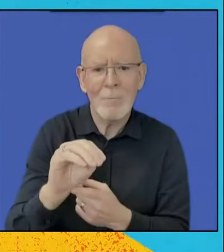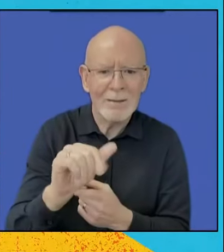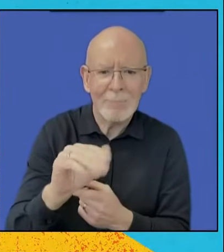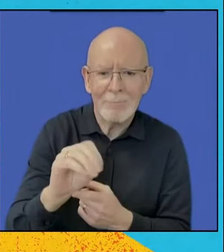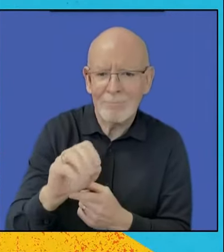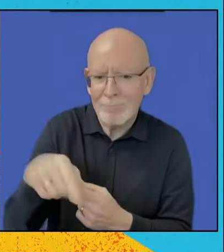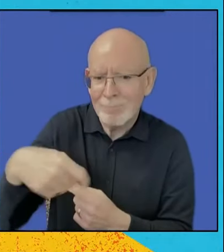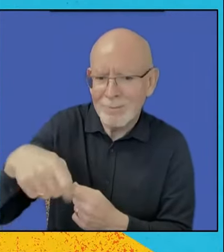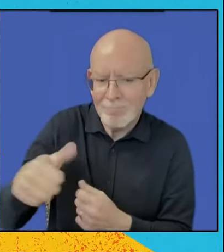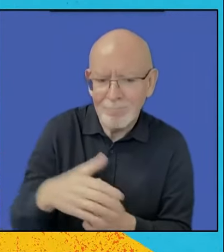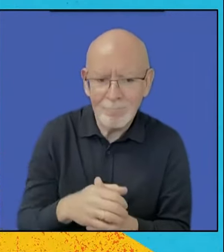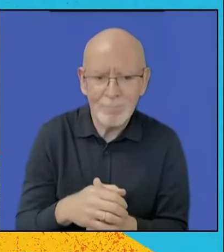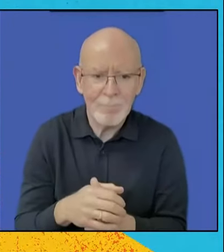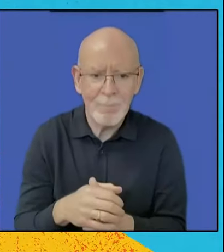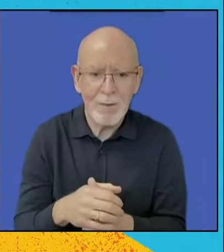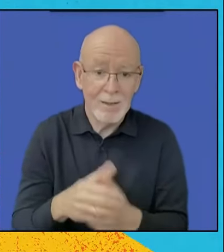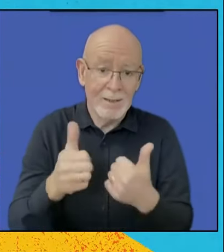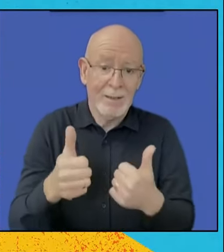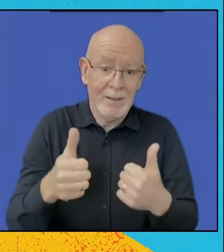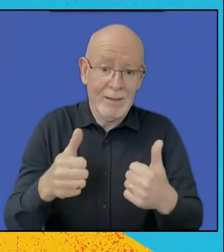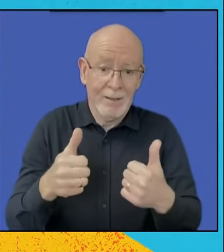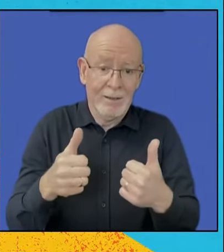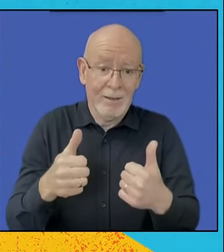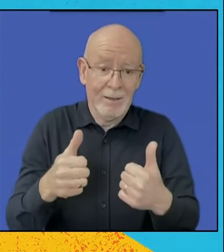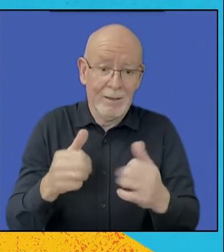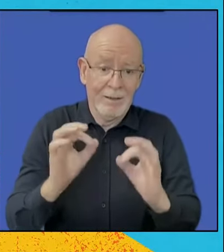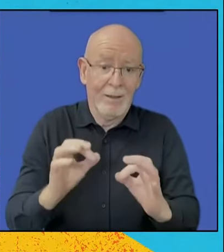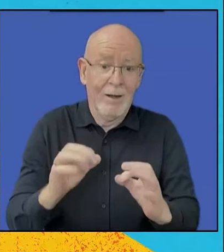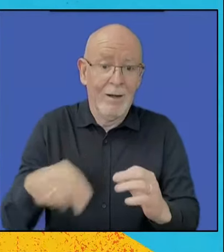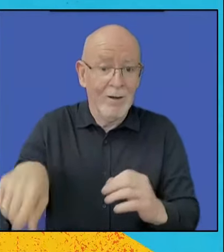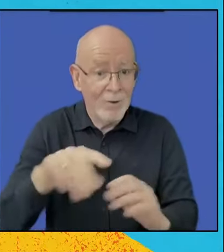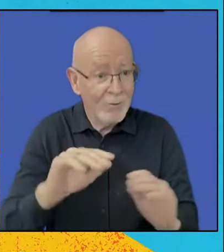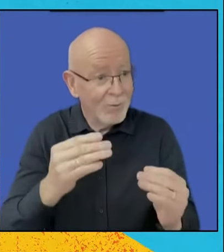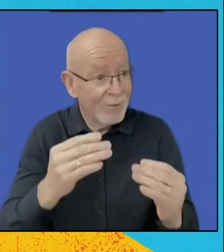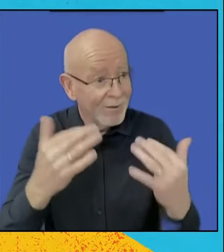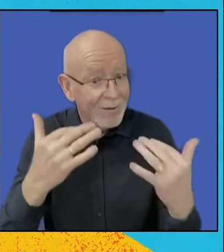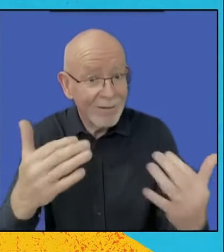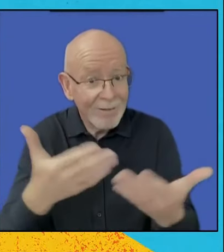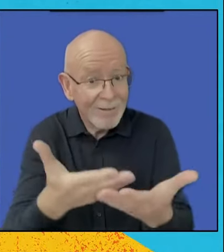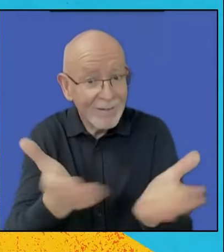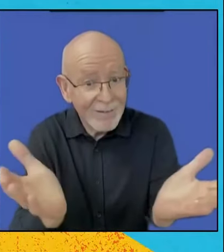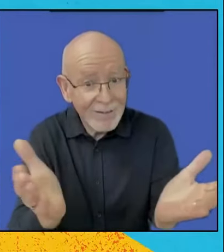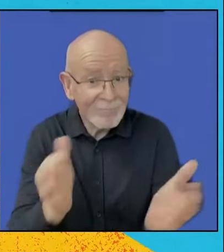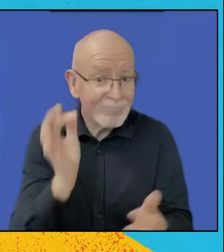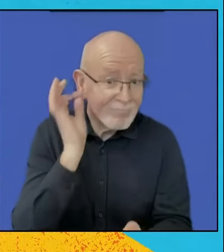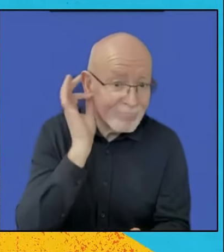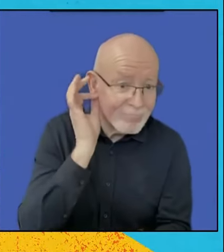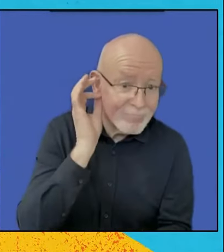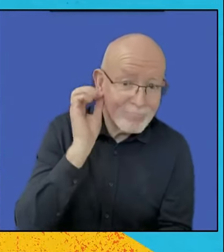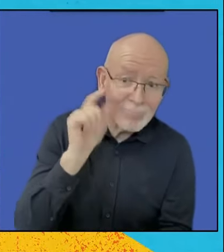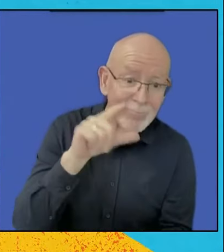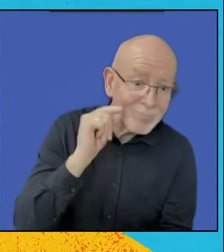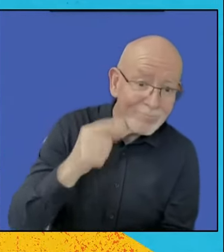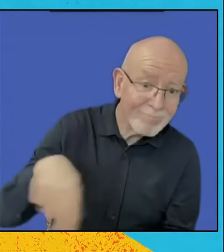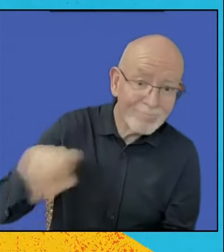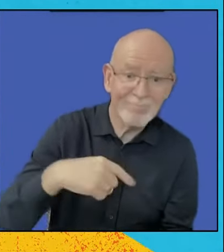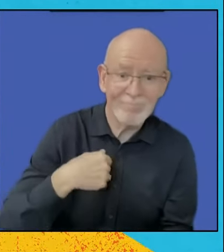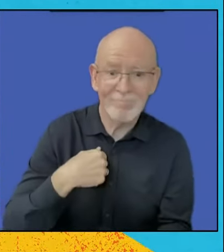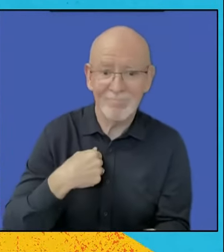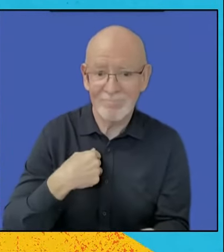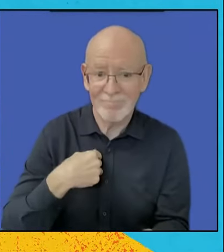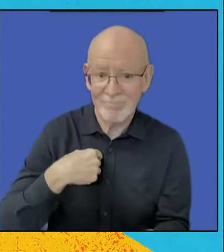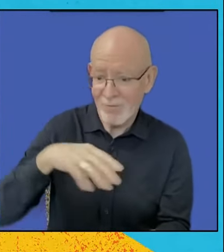region where roughly 10 years ago, on the eve of Christmas, Santa's gift to my island home, St. Lucia, and many